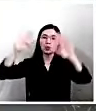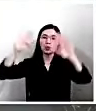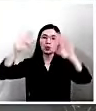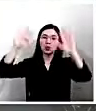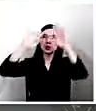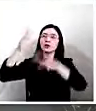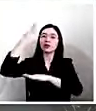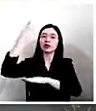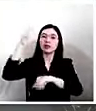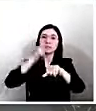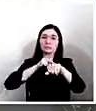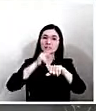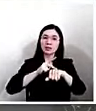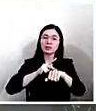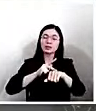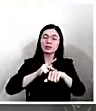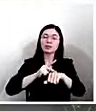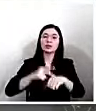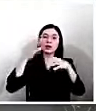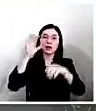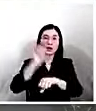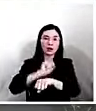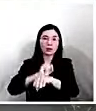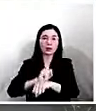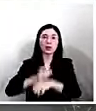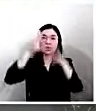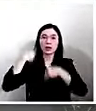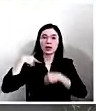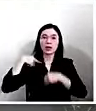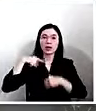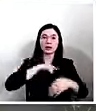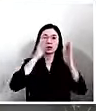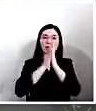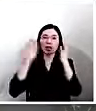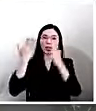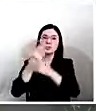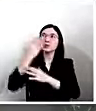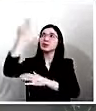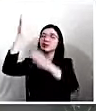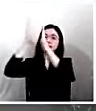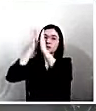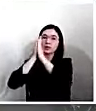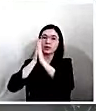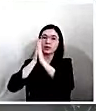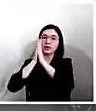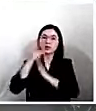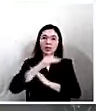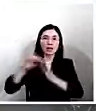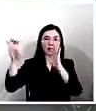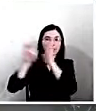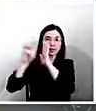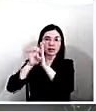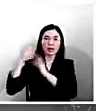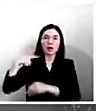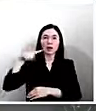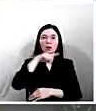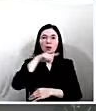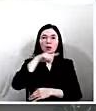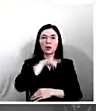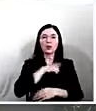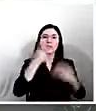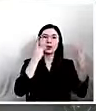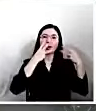zeal, grant, we pray, that through his intercession and example, we may in charity